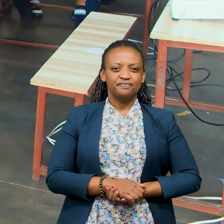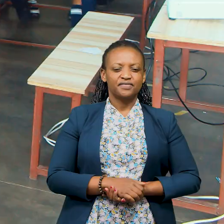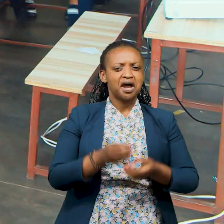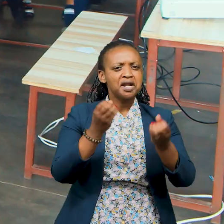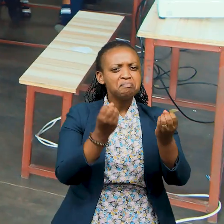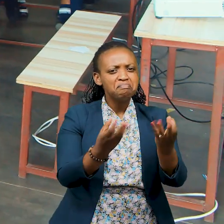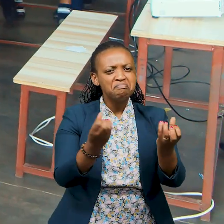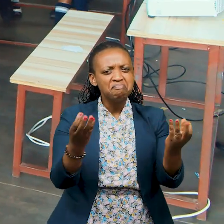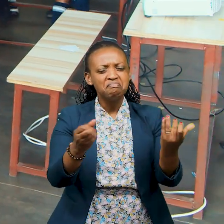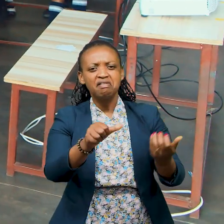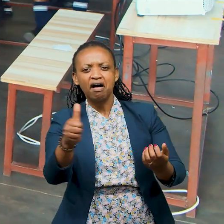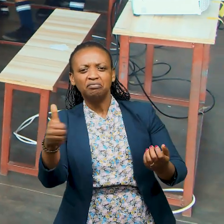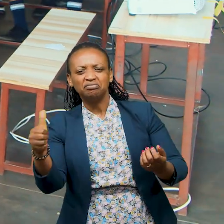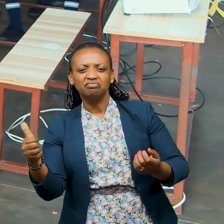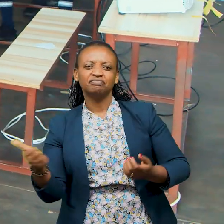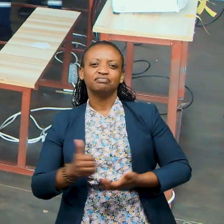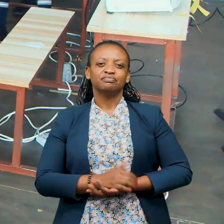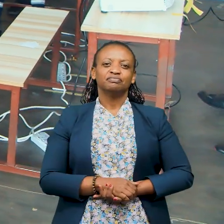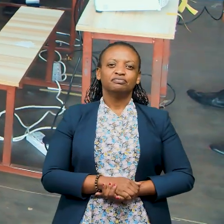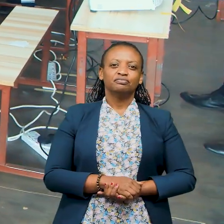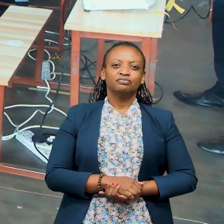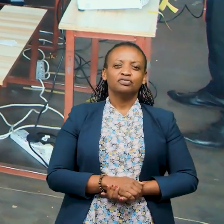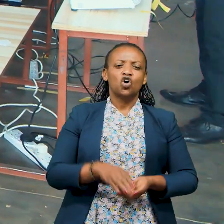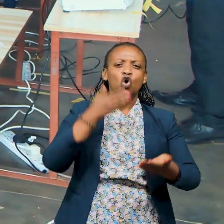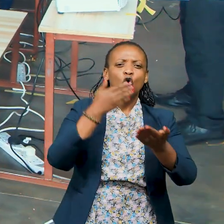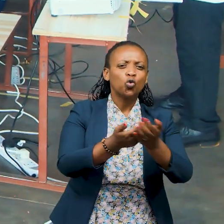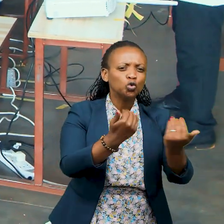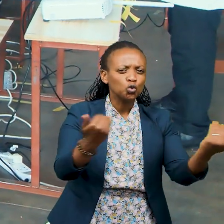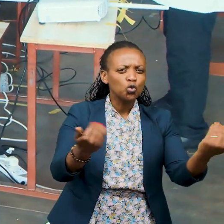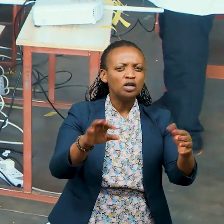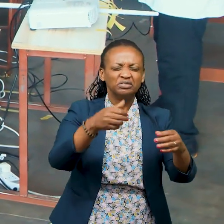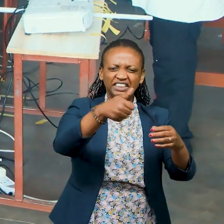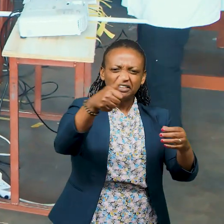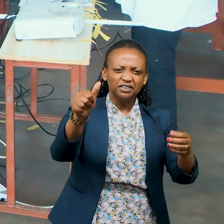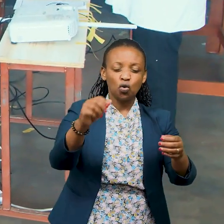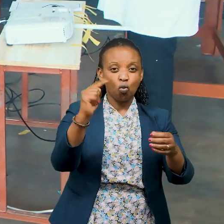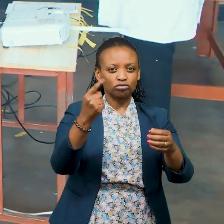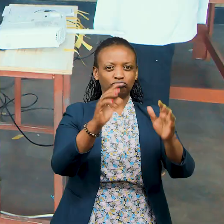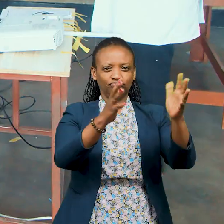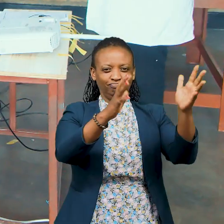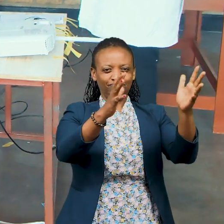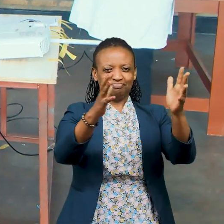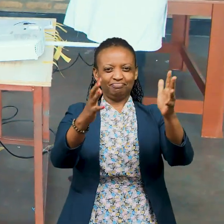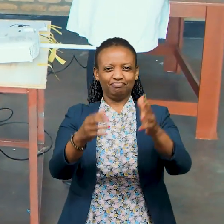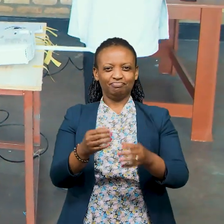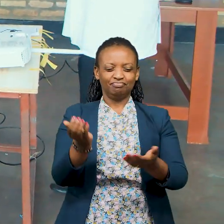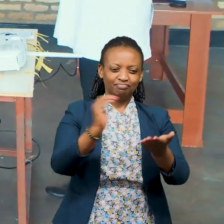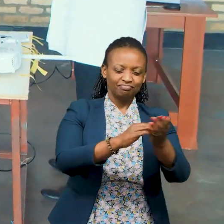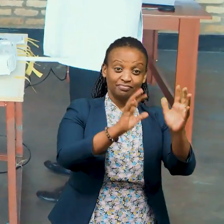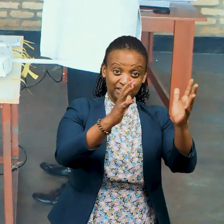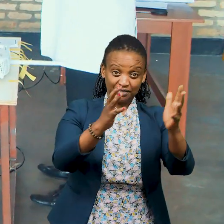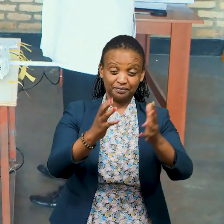And many others. Oh, you are good children. Can you clap yourself once? Clap for yourselves